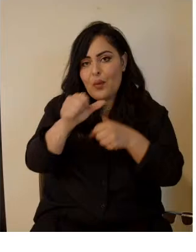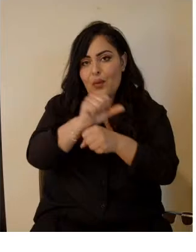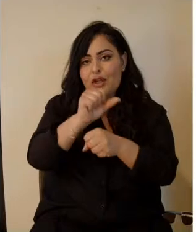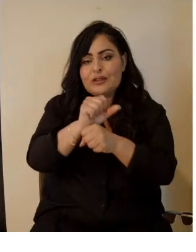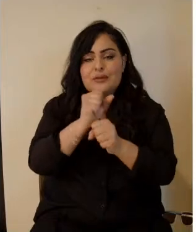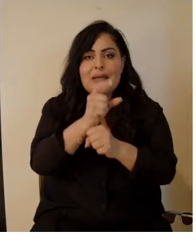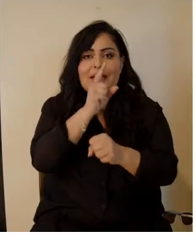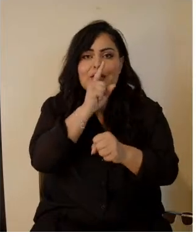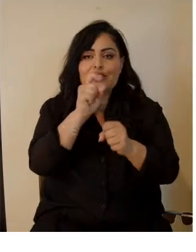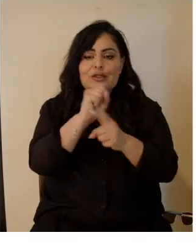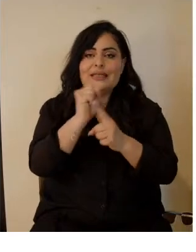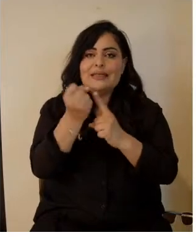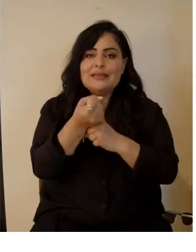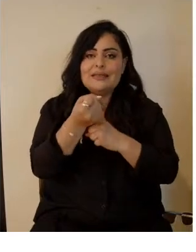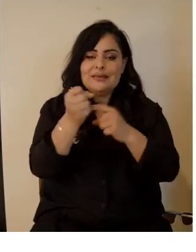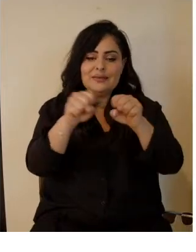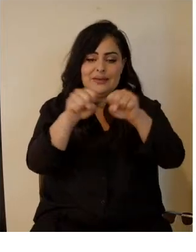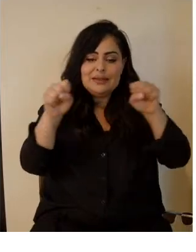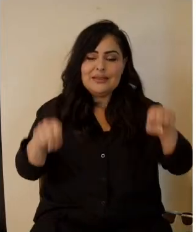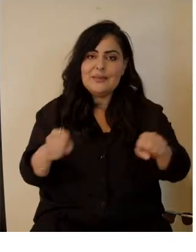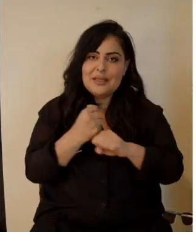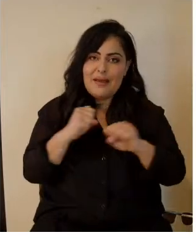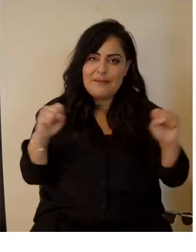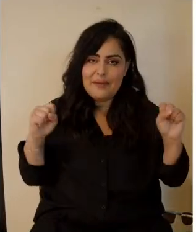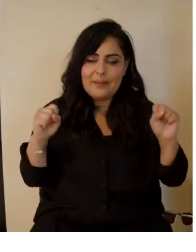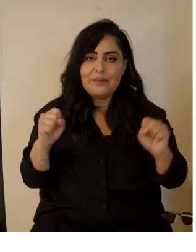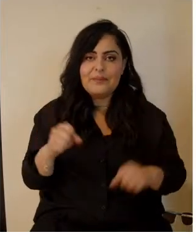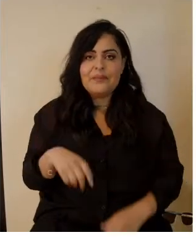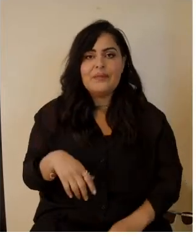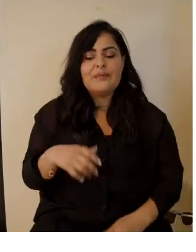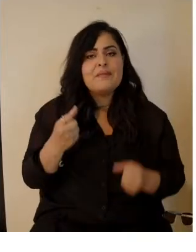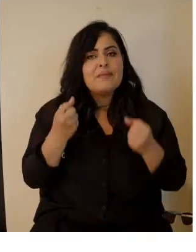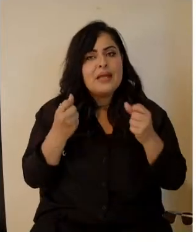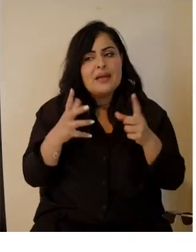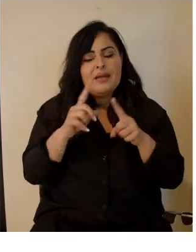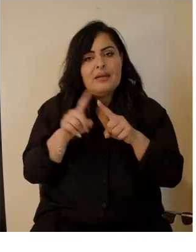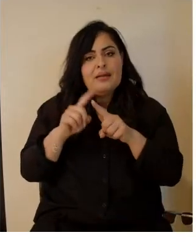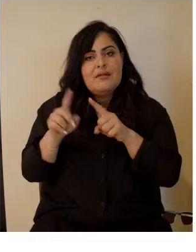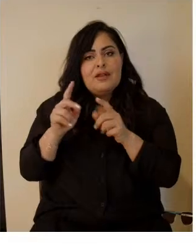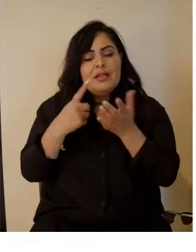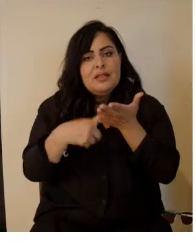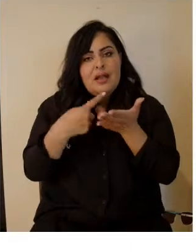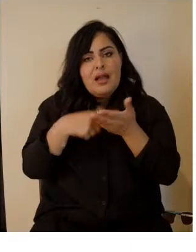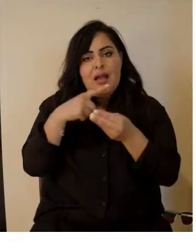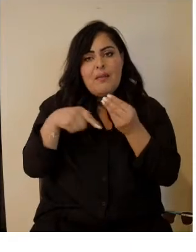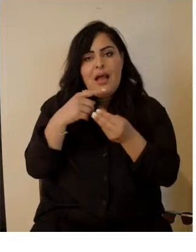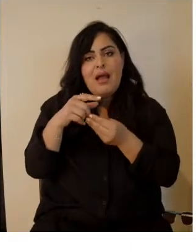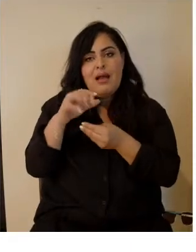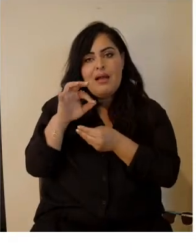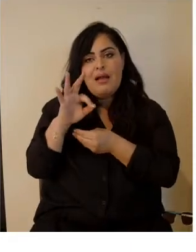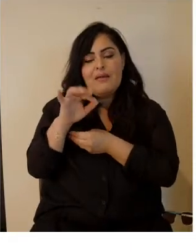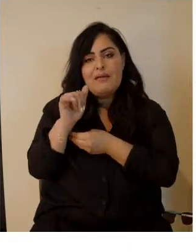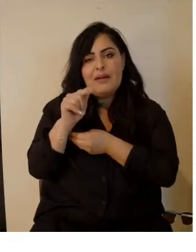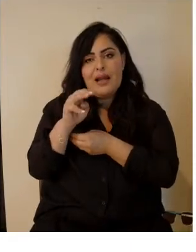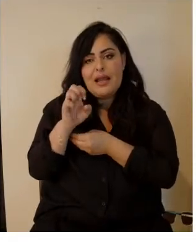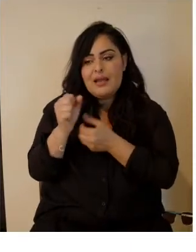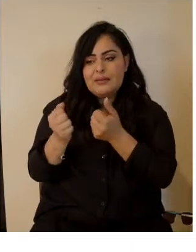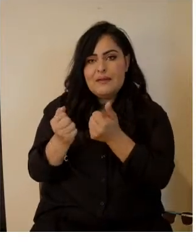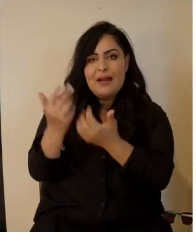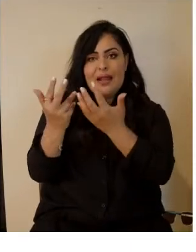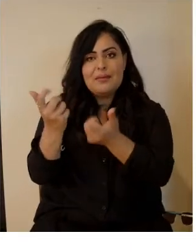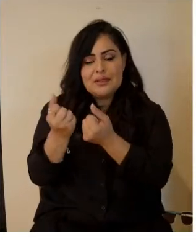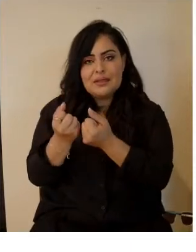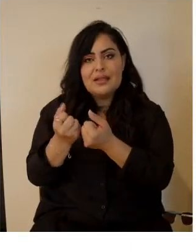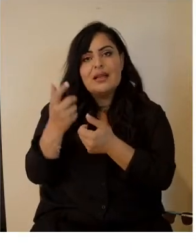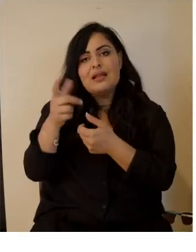the system safe. There's been a lot of discussion about flames off of our facilities. Those